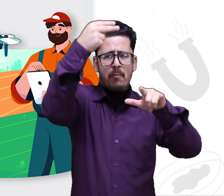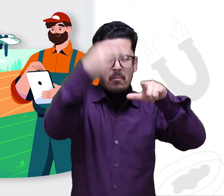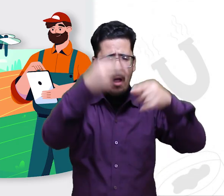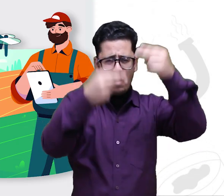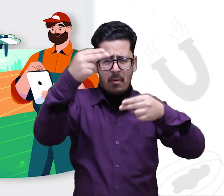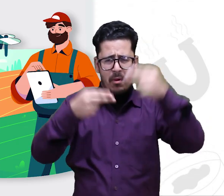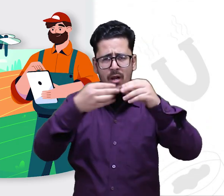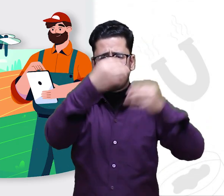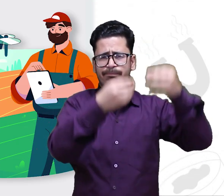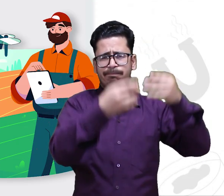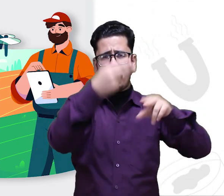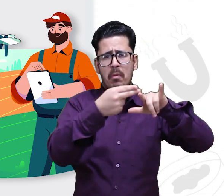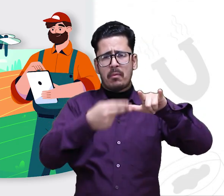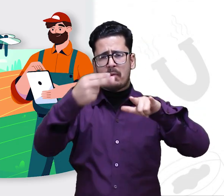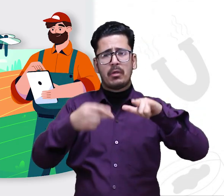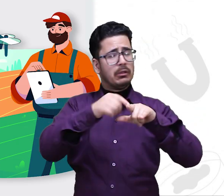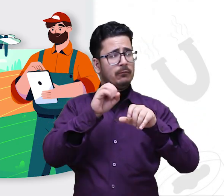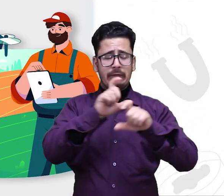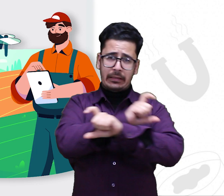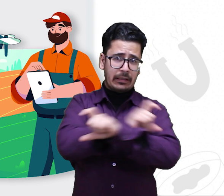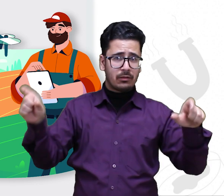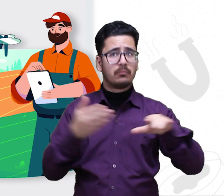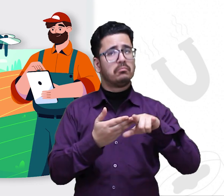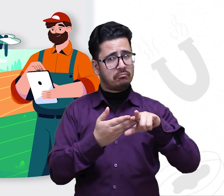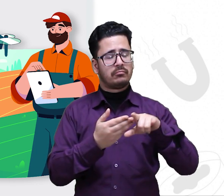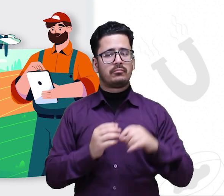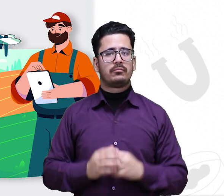or agricultural activities.